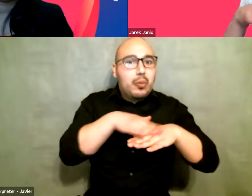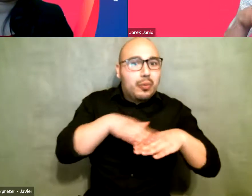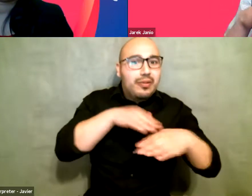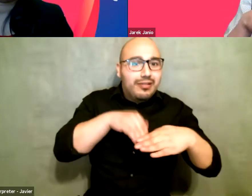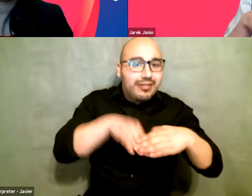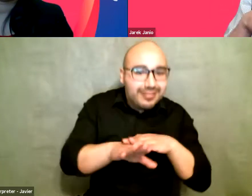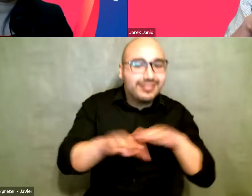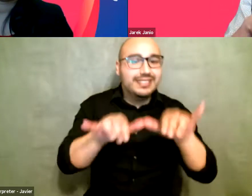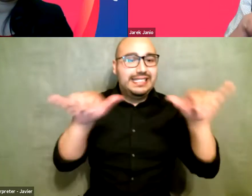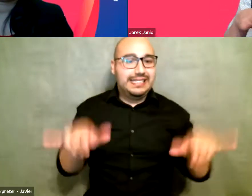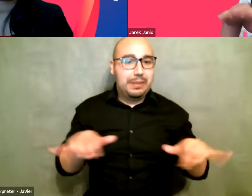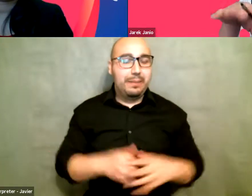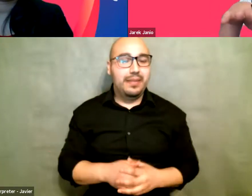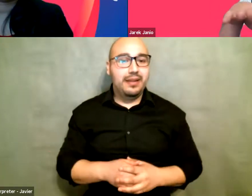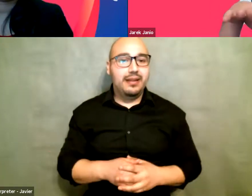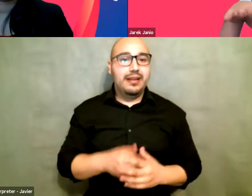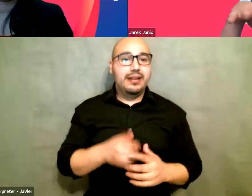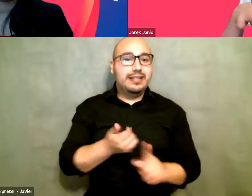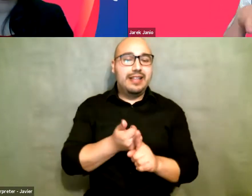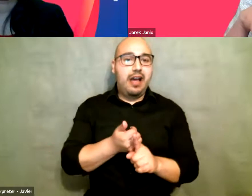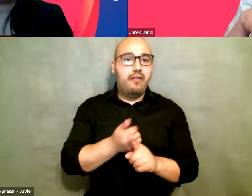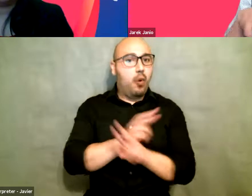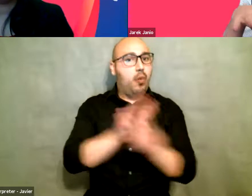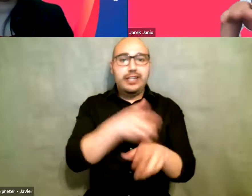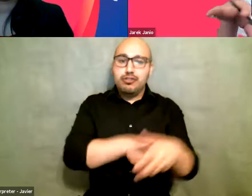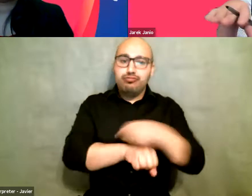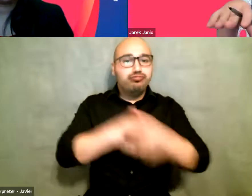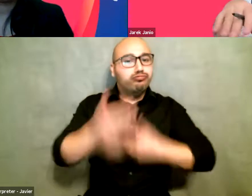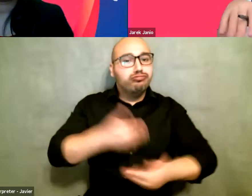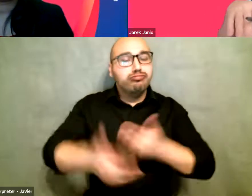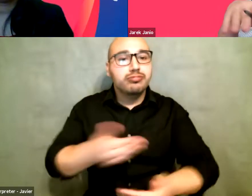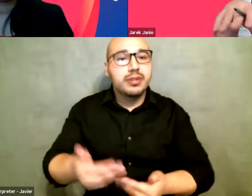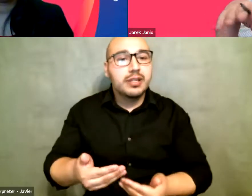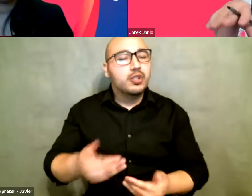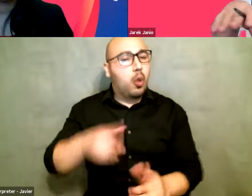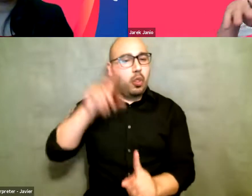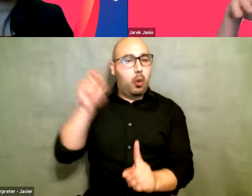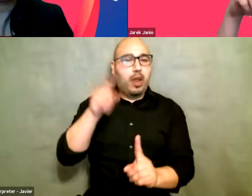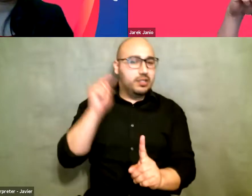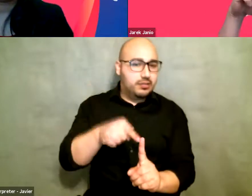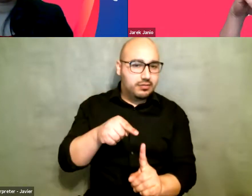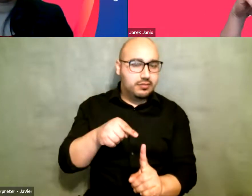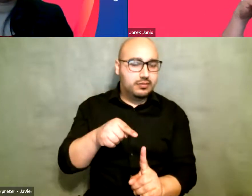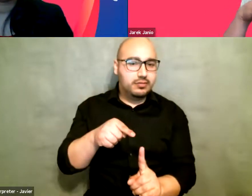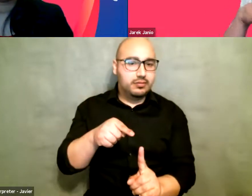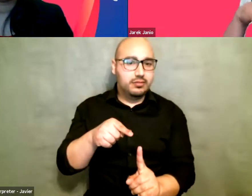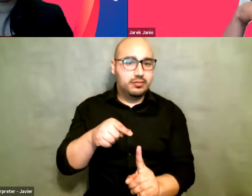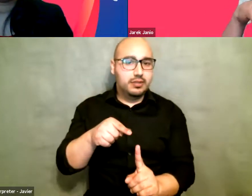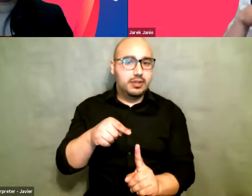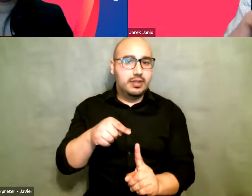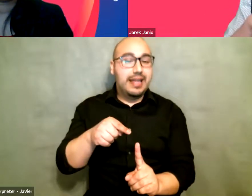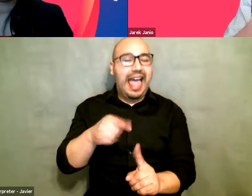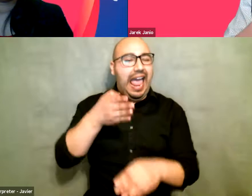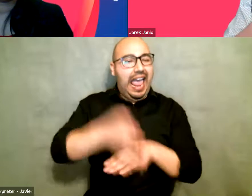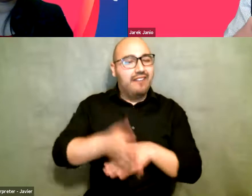system, ready to go in many cases. And the question that's probably going to be asked after